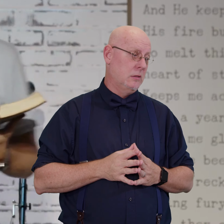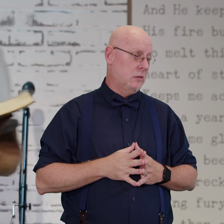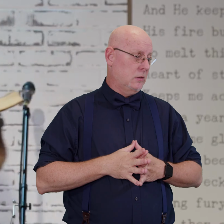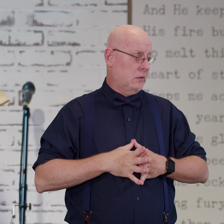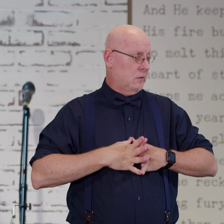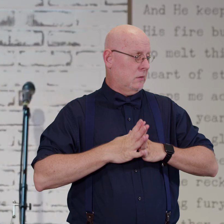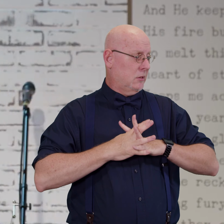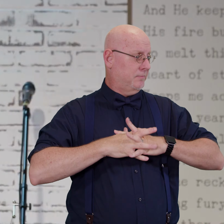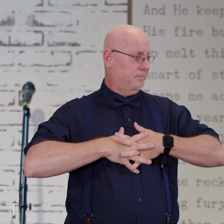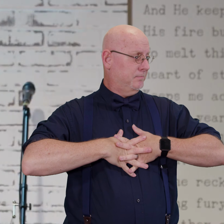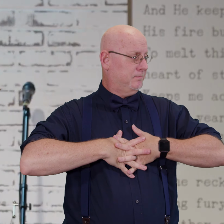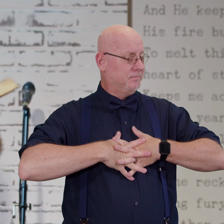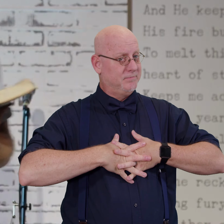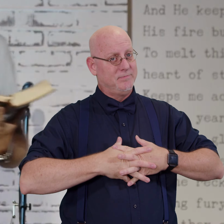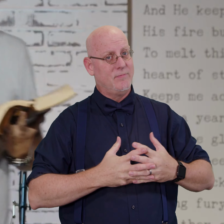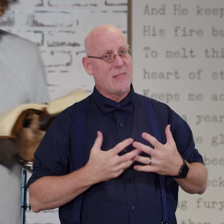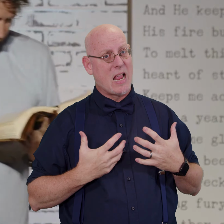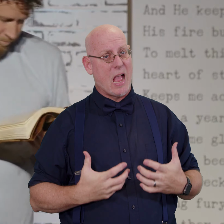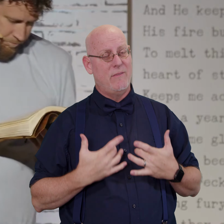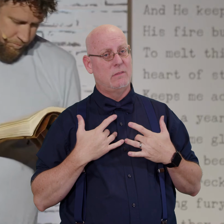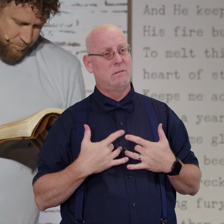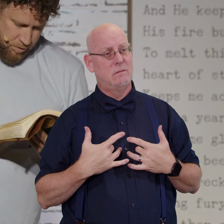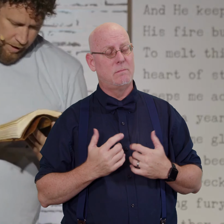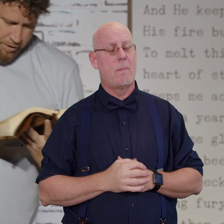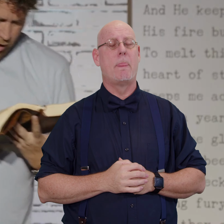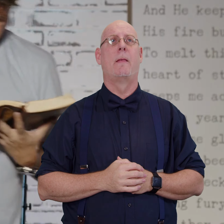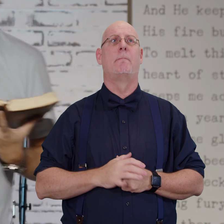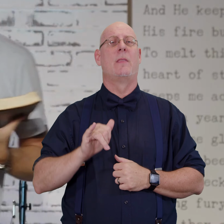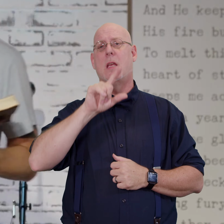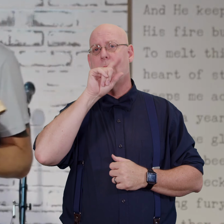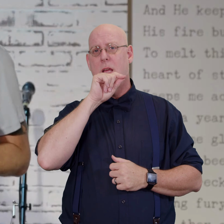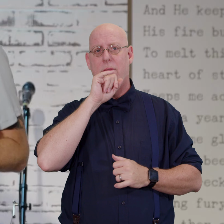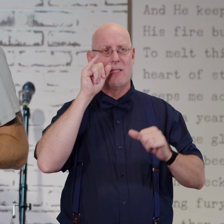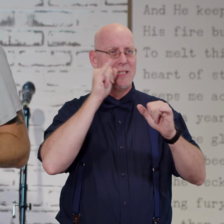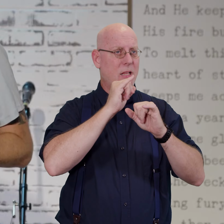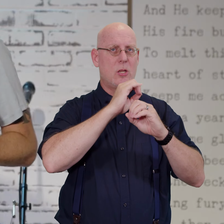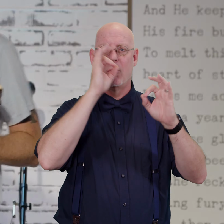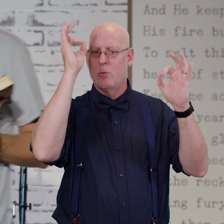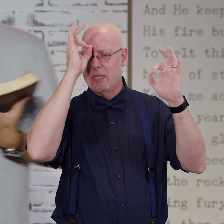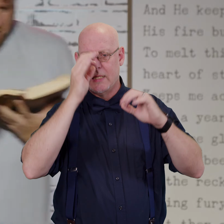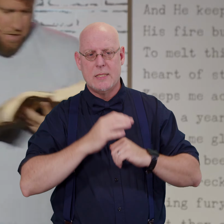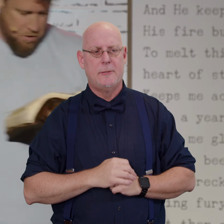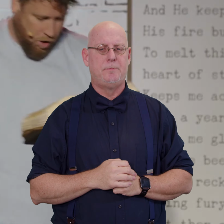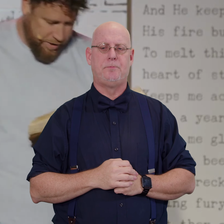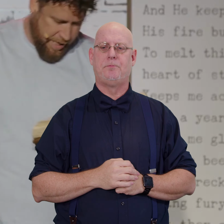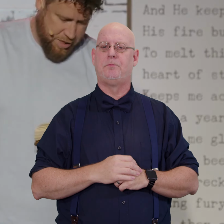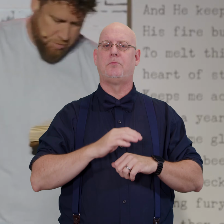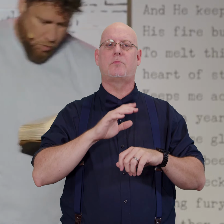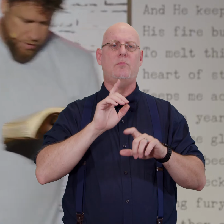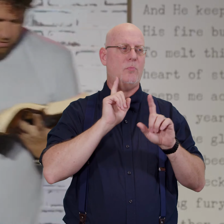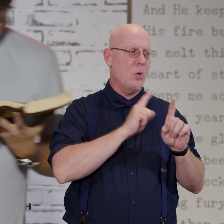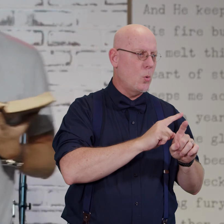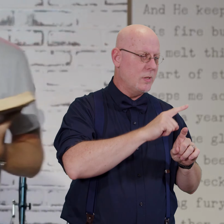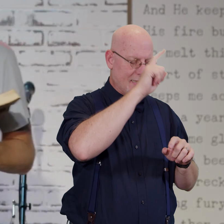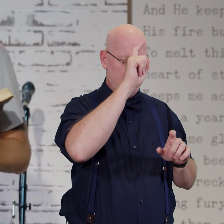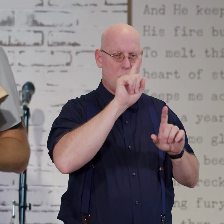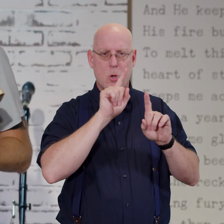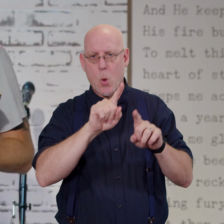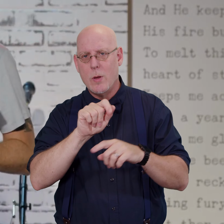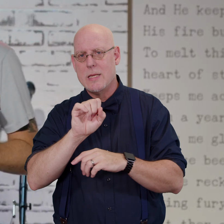That's pretty heavy. Like a dove, silly, without sense, calling to Egypt, going to